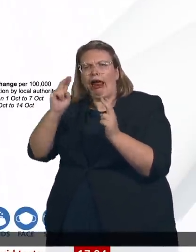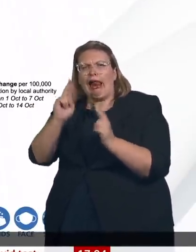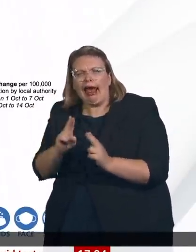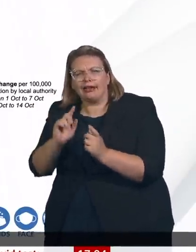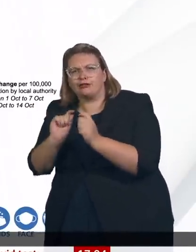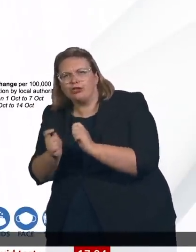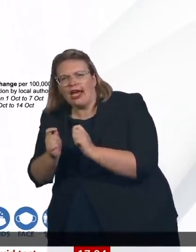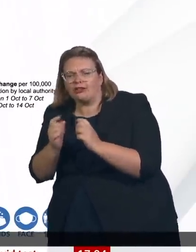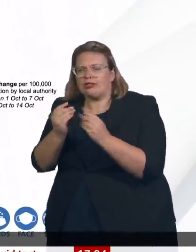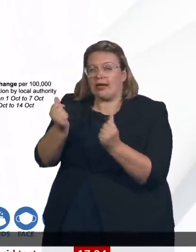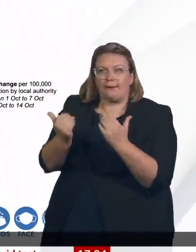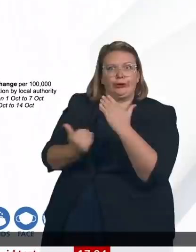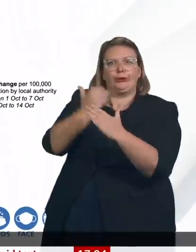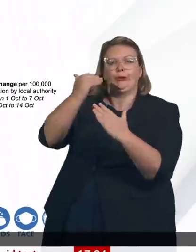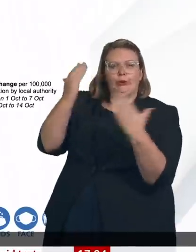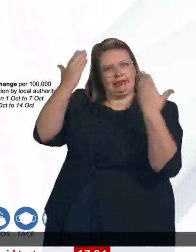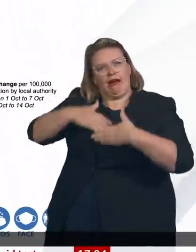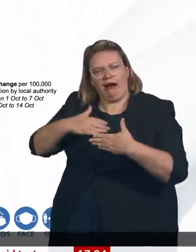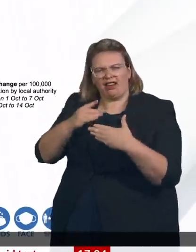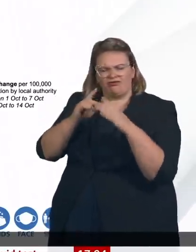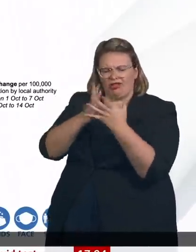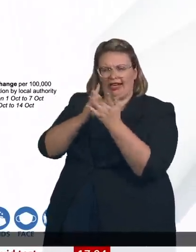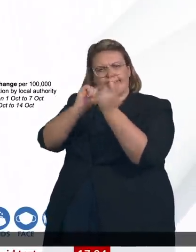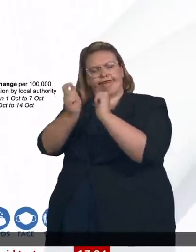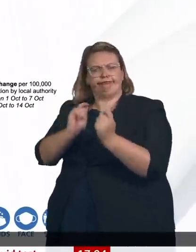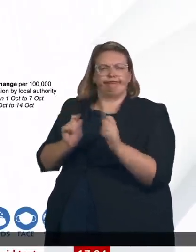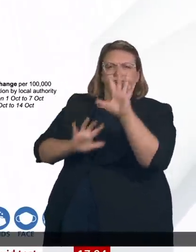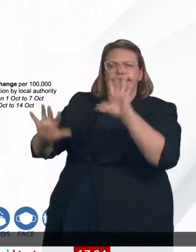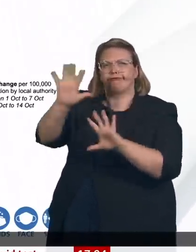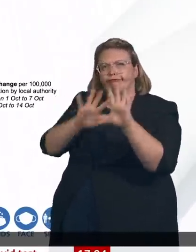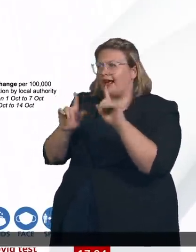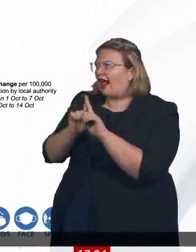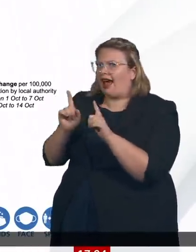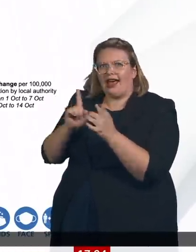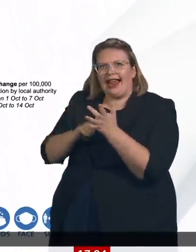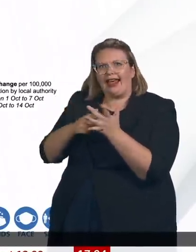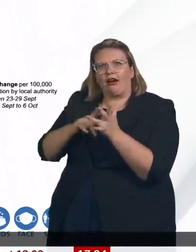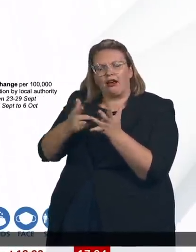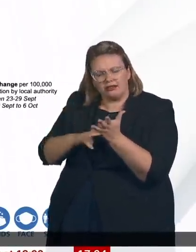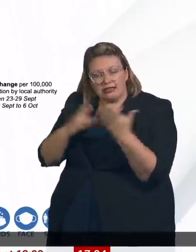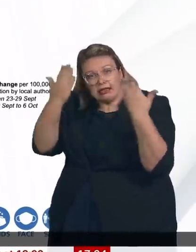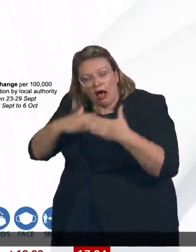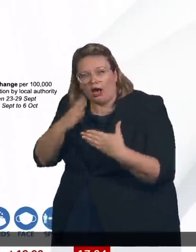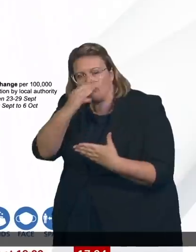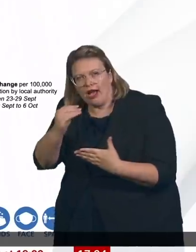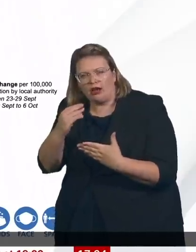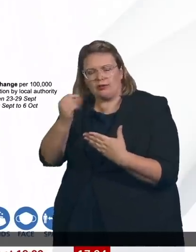much as there are new patches of dark brown, such as in Lincolnshire. Next slide,